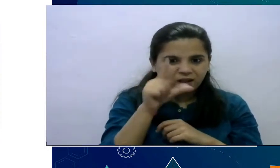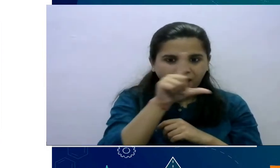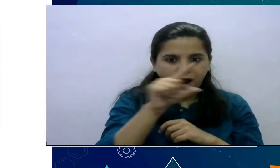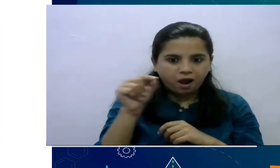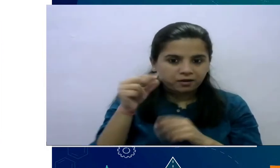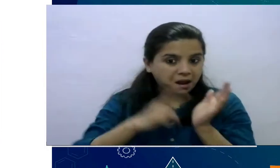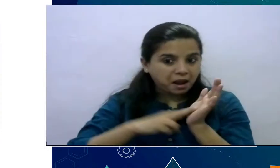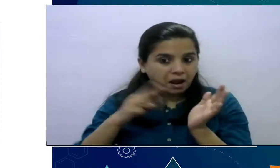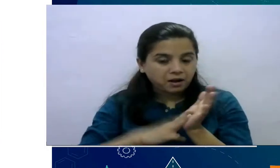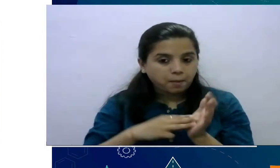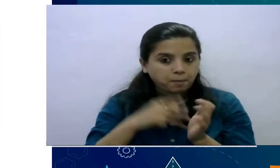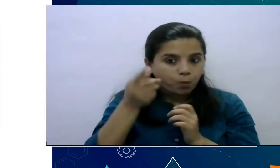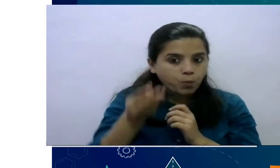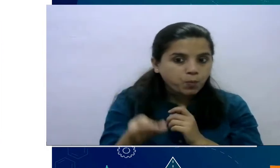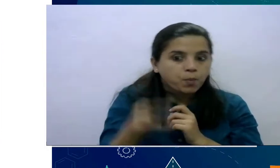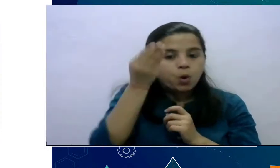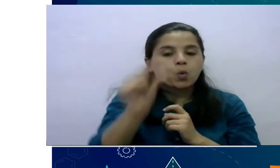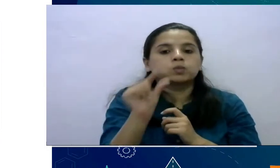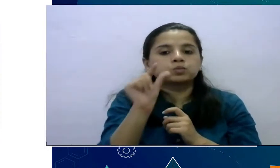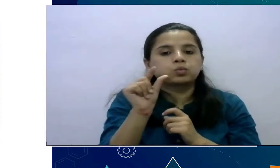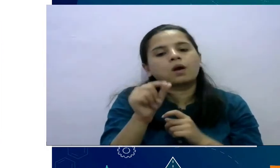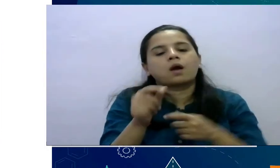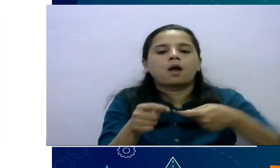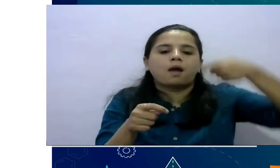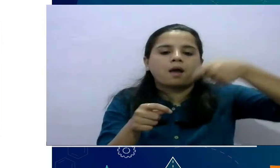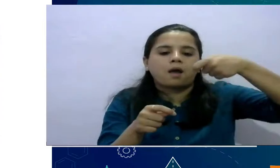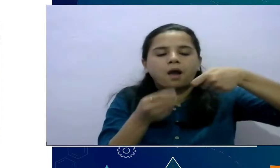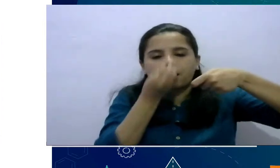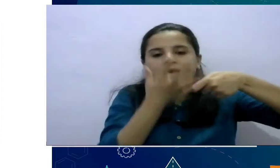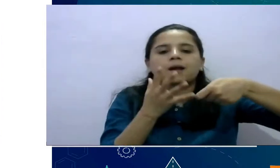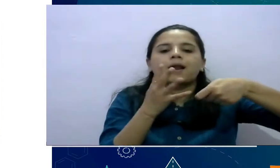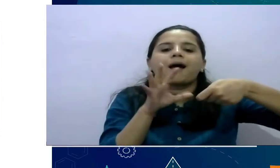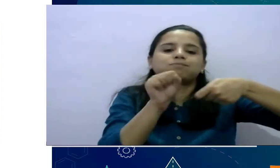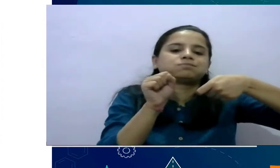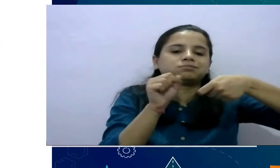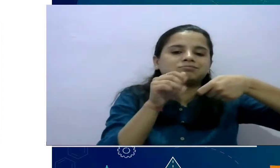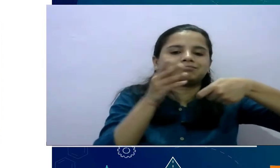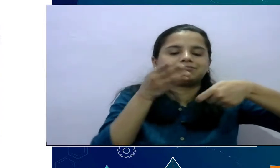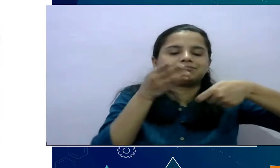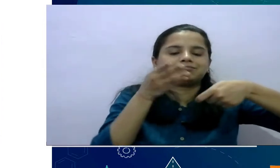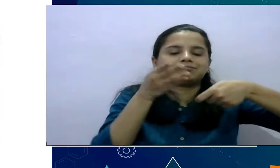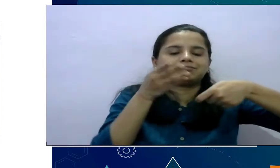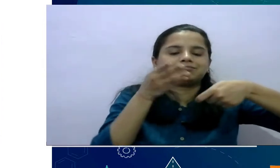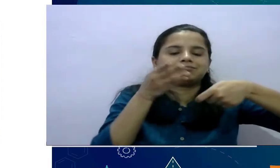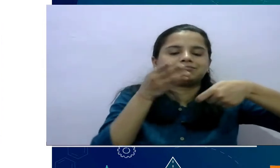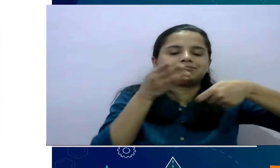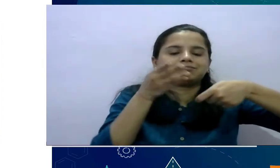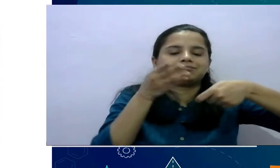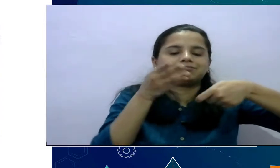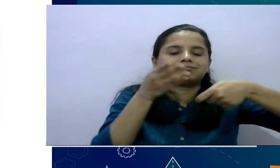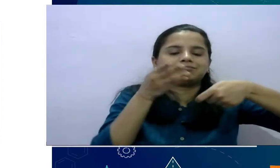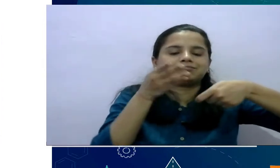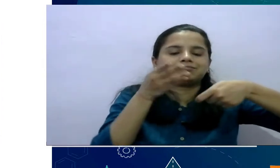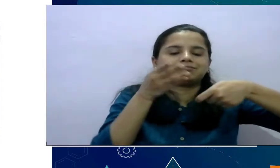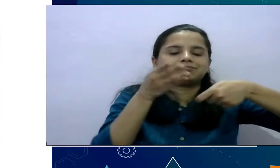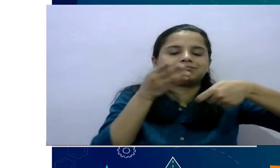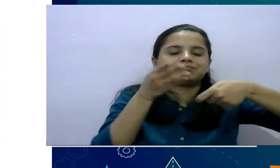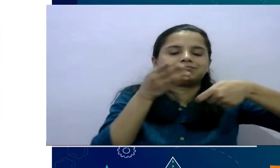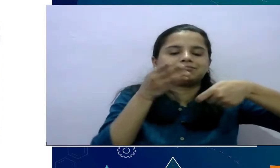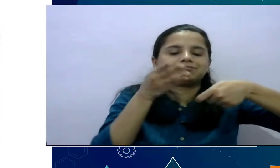100 nanometer. So it gets caught by the filter paper. Okay. That's why. Can you mention a few?